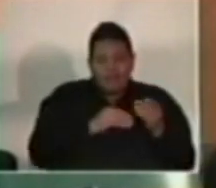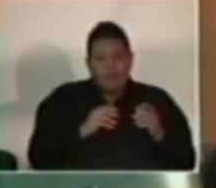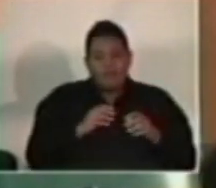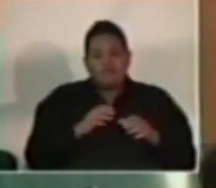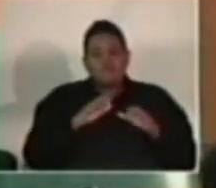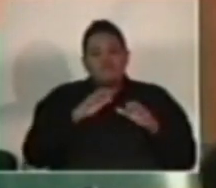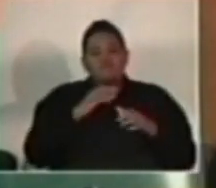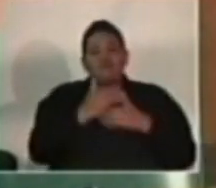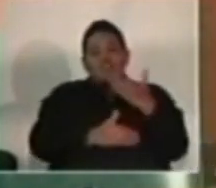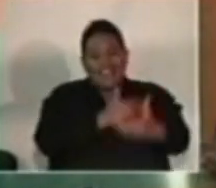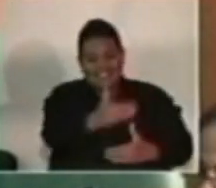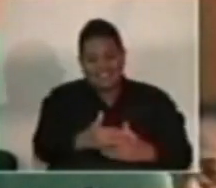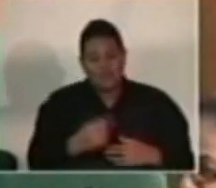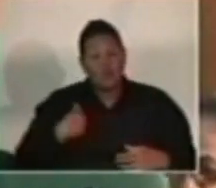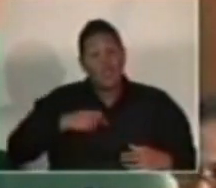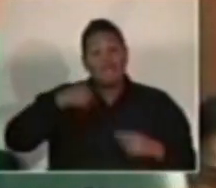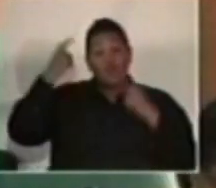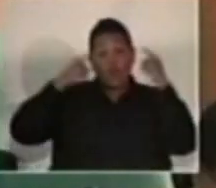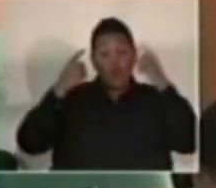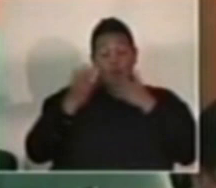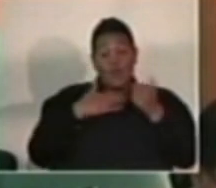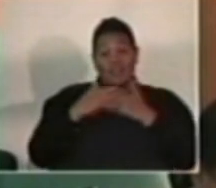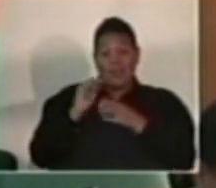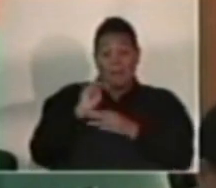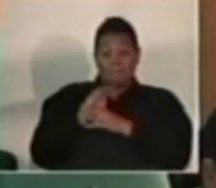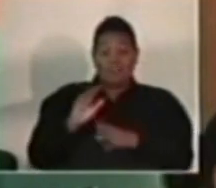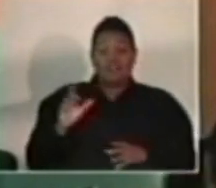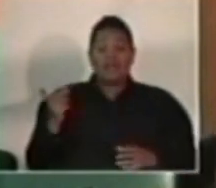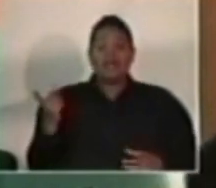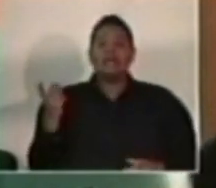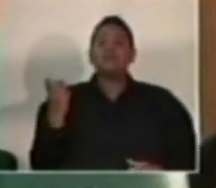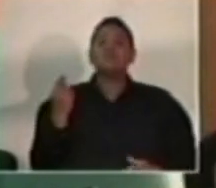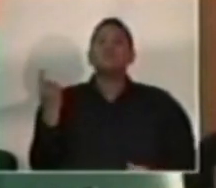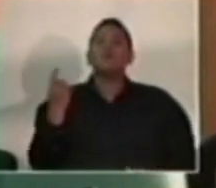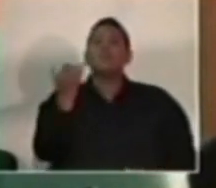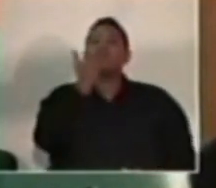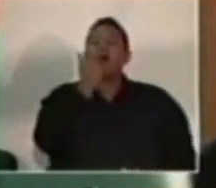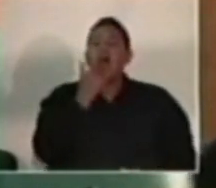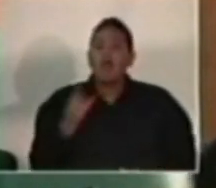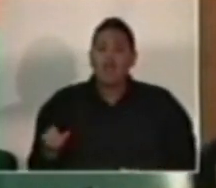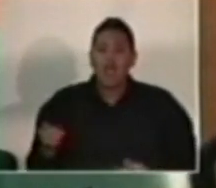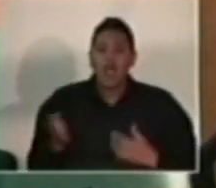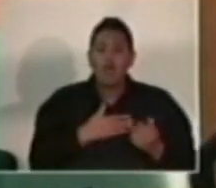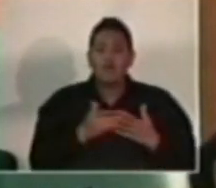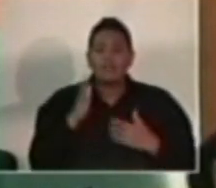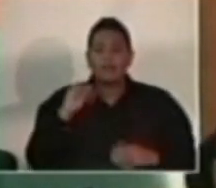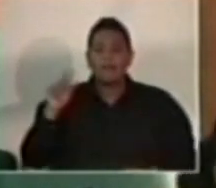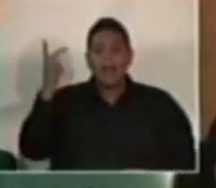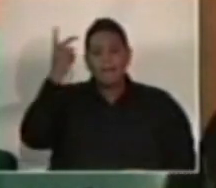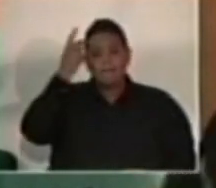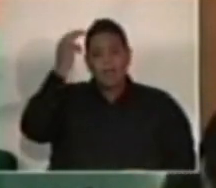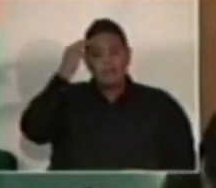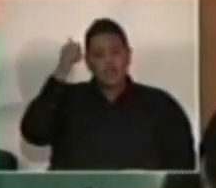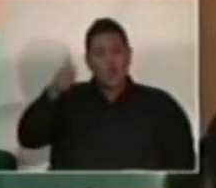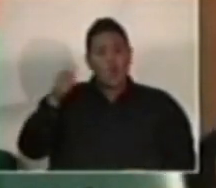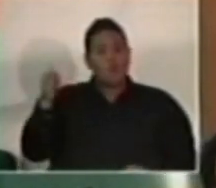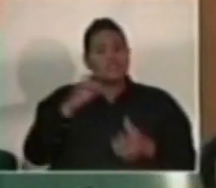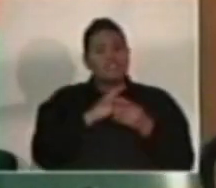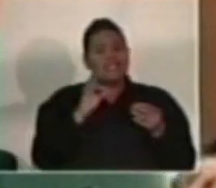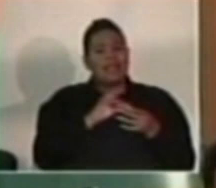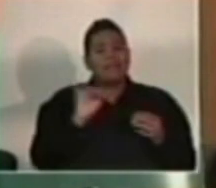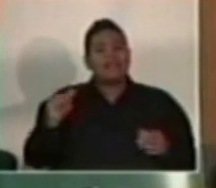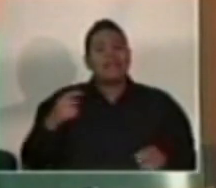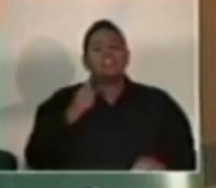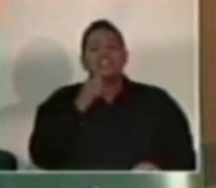wonder whether or not the minister did something wrong and whether or not by the Prime Minister's own statement that she doesn't